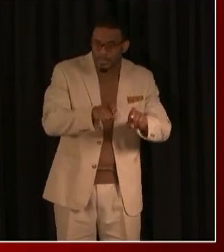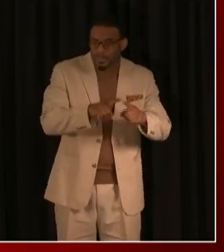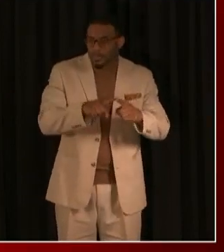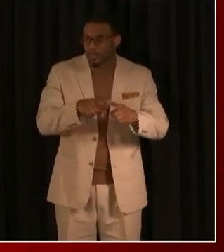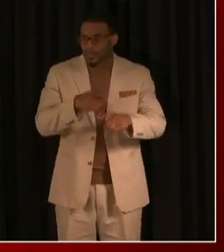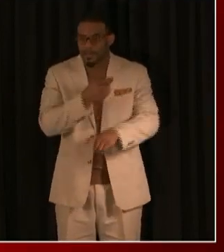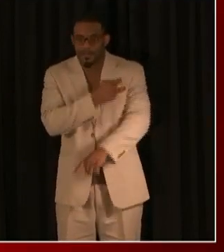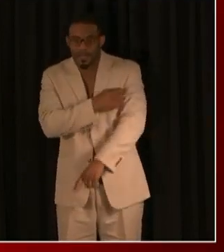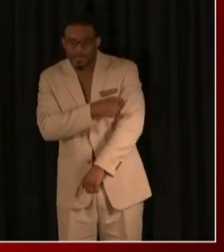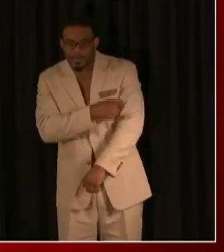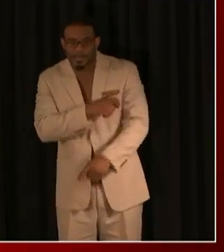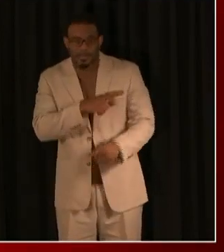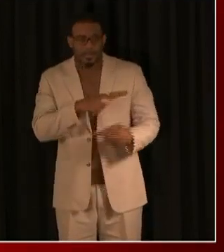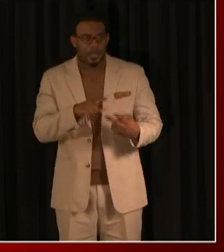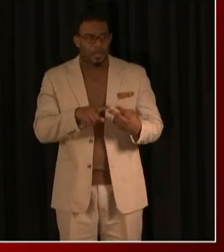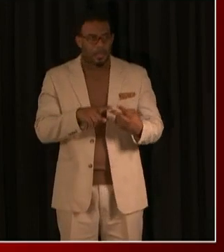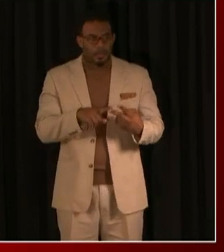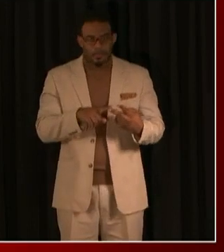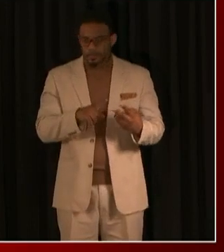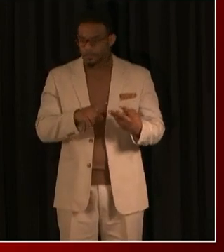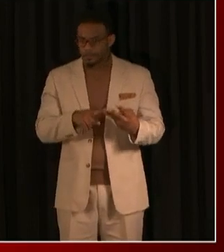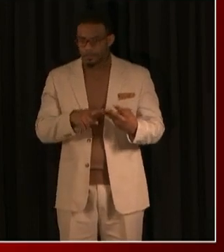testing, vaccine